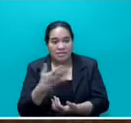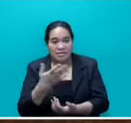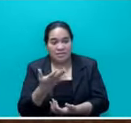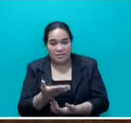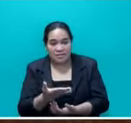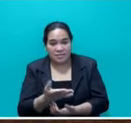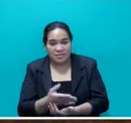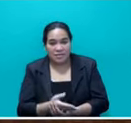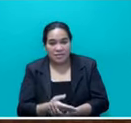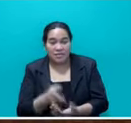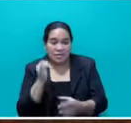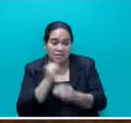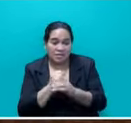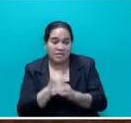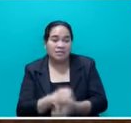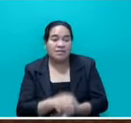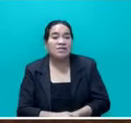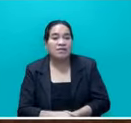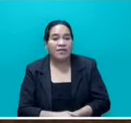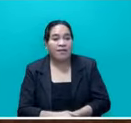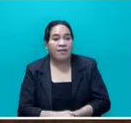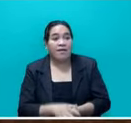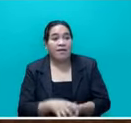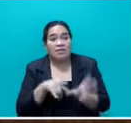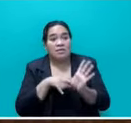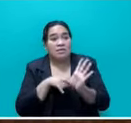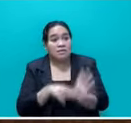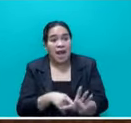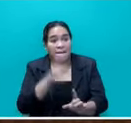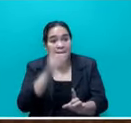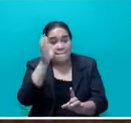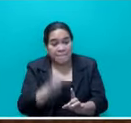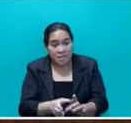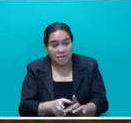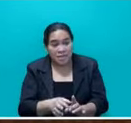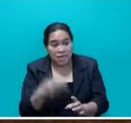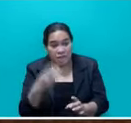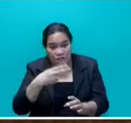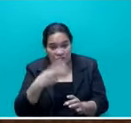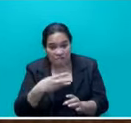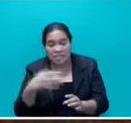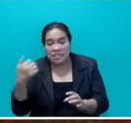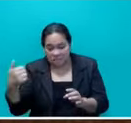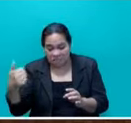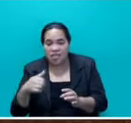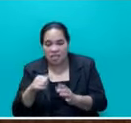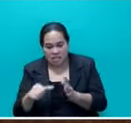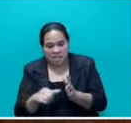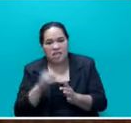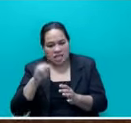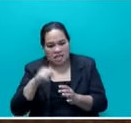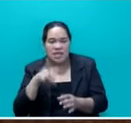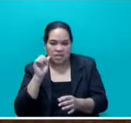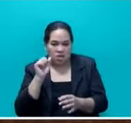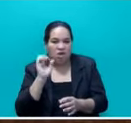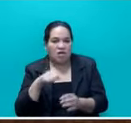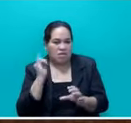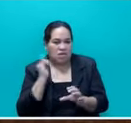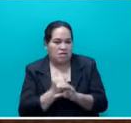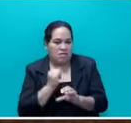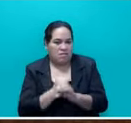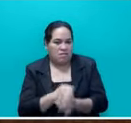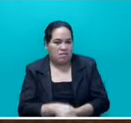yes, that is a sexual offence. Defilement of a young person between 13 and 16 years of age, yes, that is an offence. Defilement of intellectually